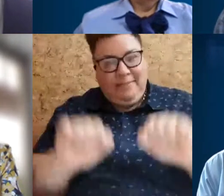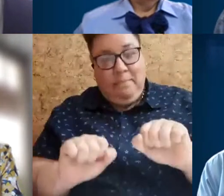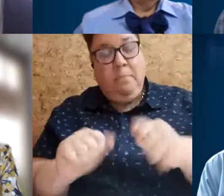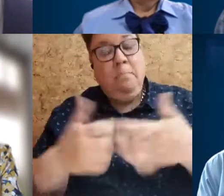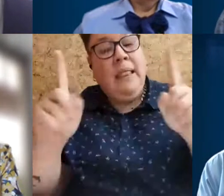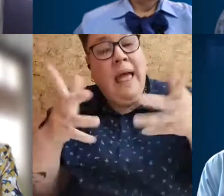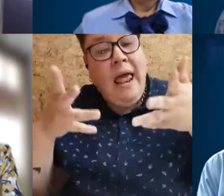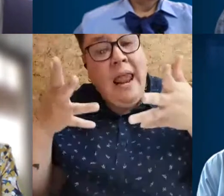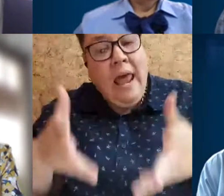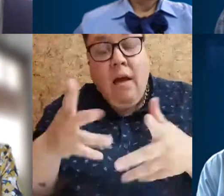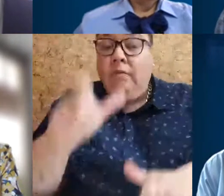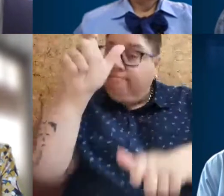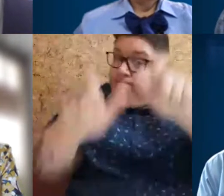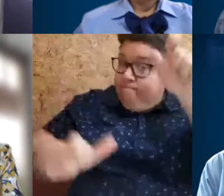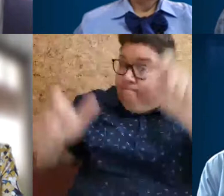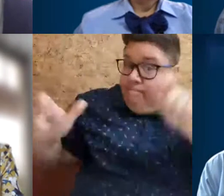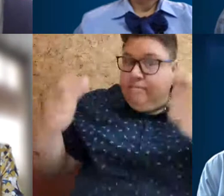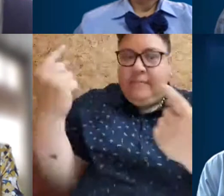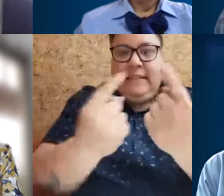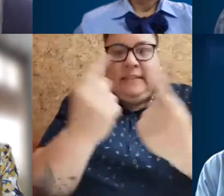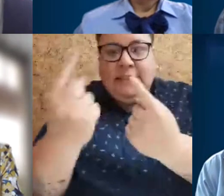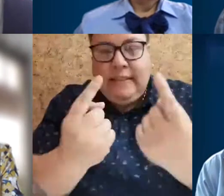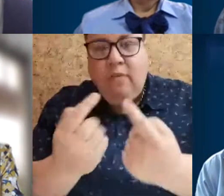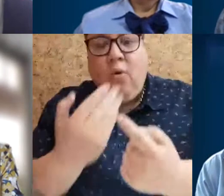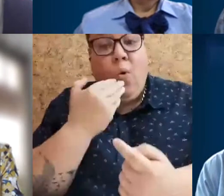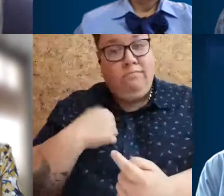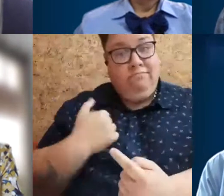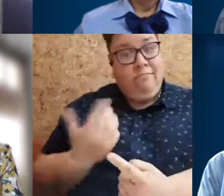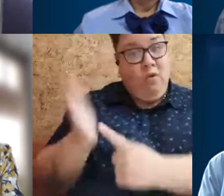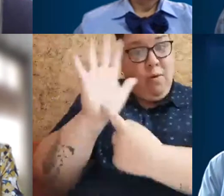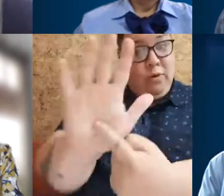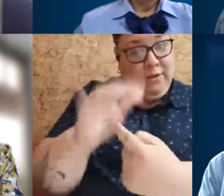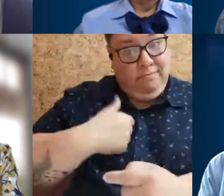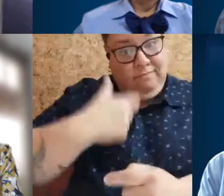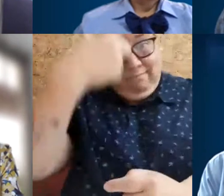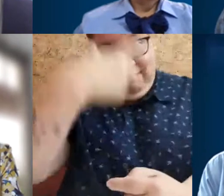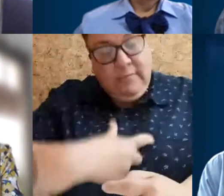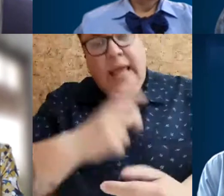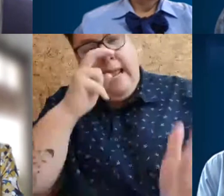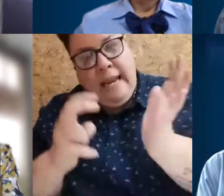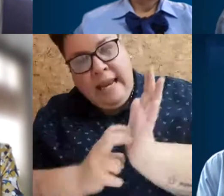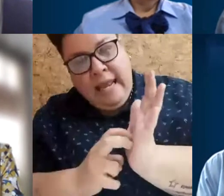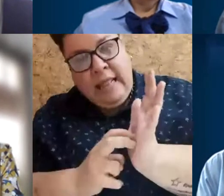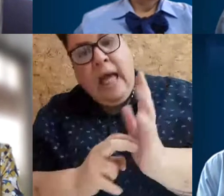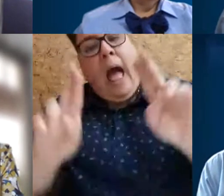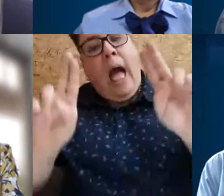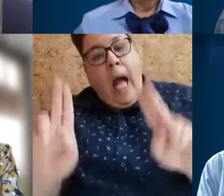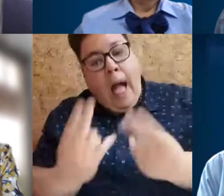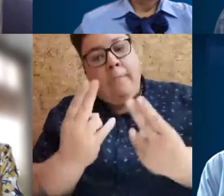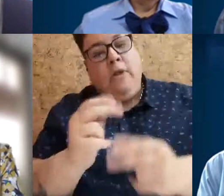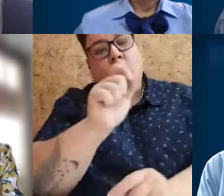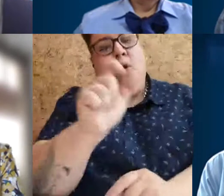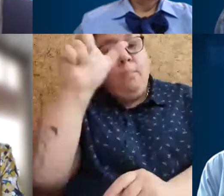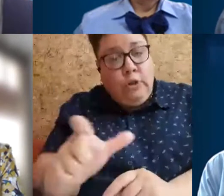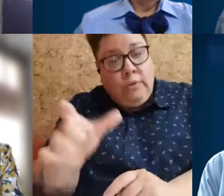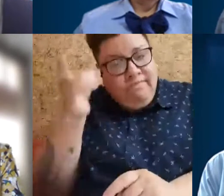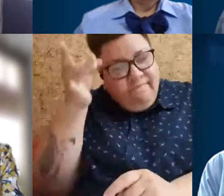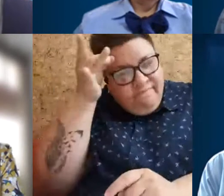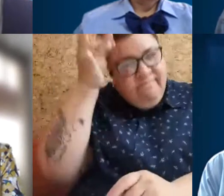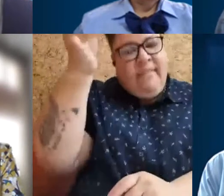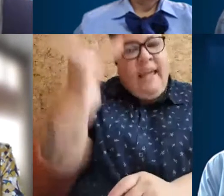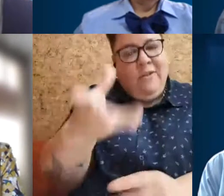individual himself, or which is the representative, might also need to update their personal details with SARS so